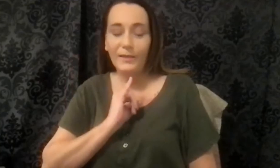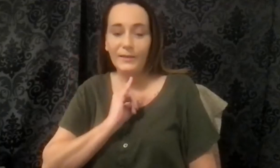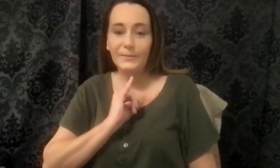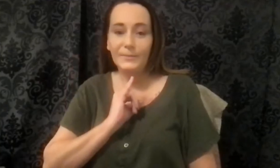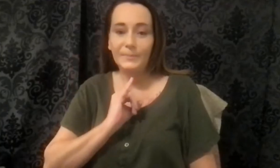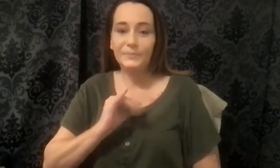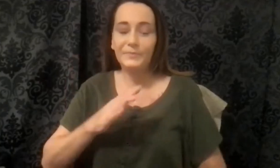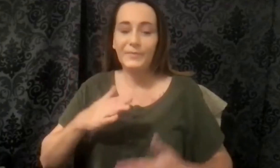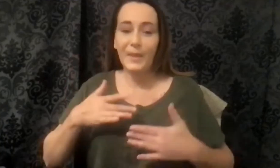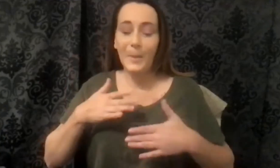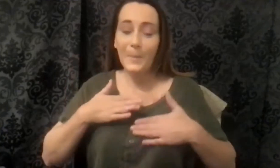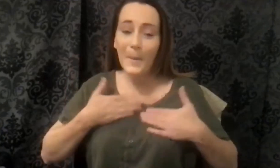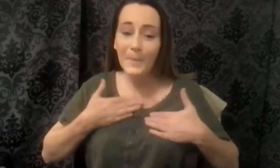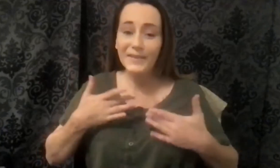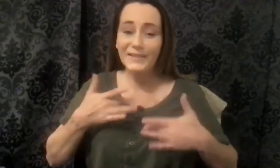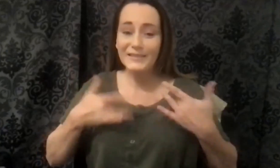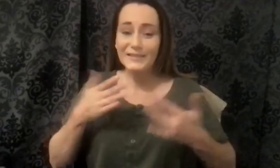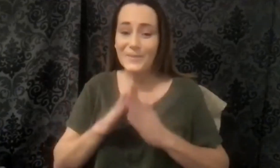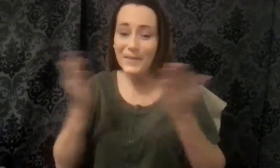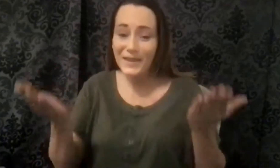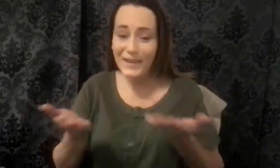and excited to be here. Thank you.